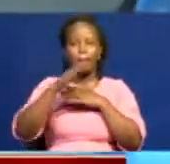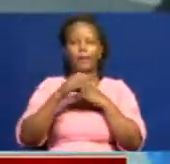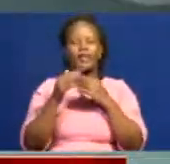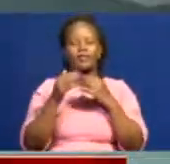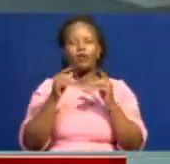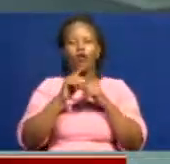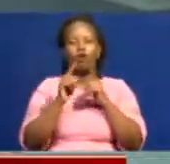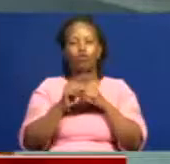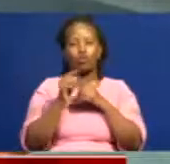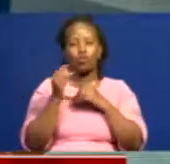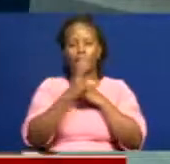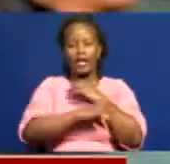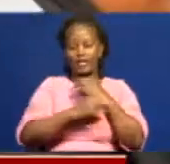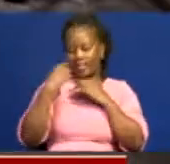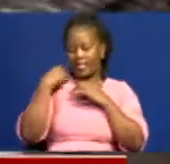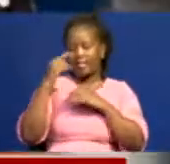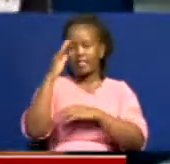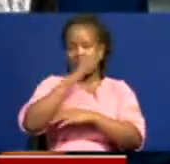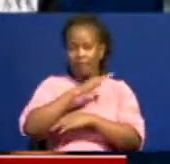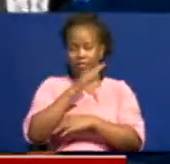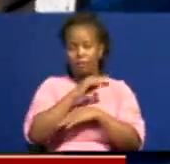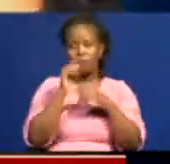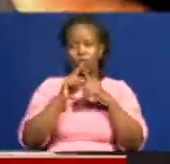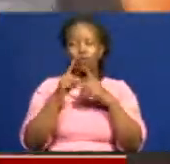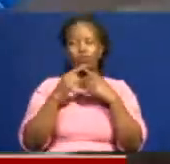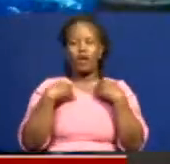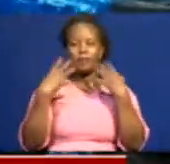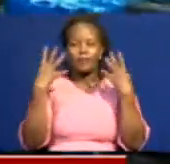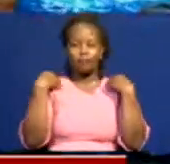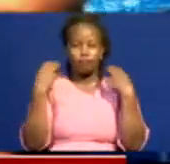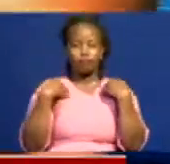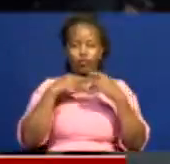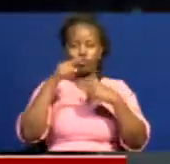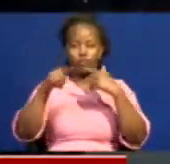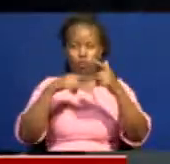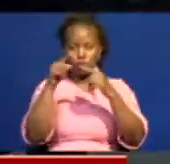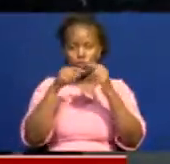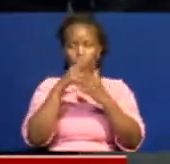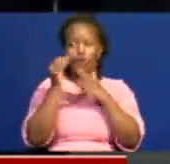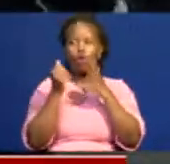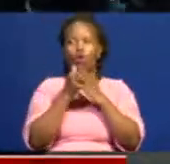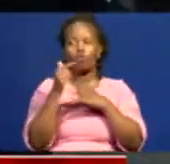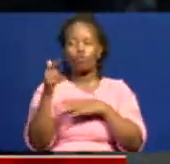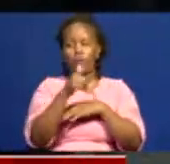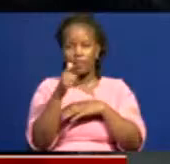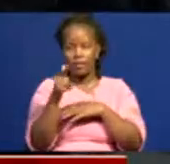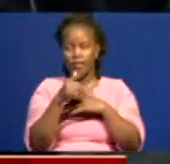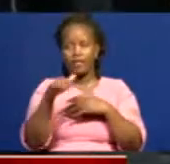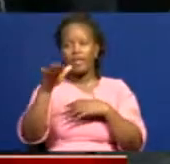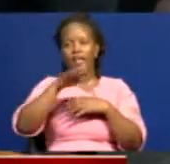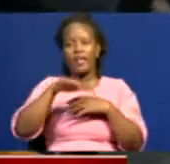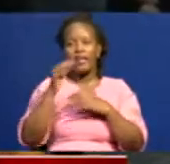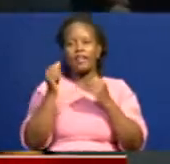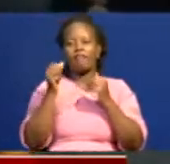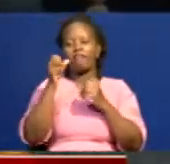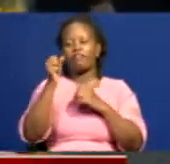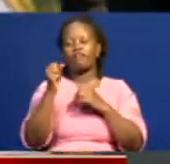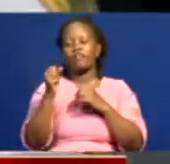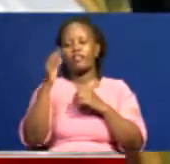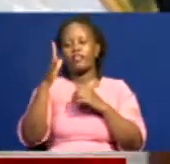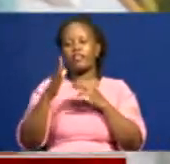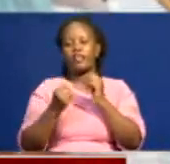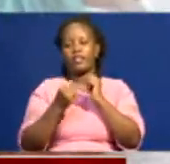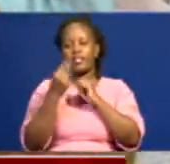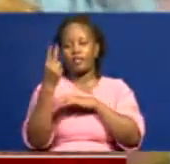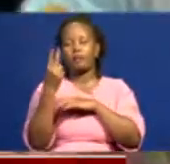looking for an away win to ease pressure in the return leg. The second leg will be played on in Botswana on the 5th of December. A win